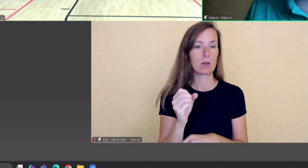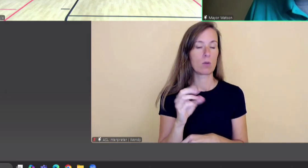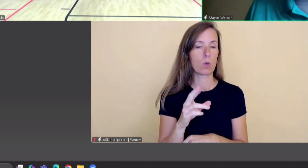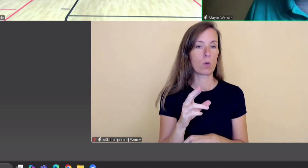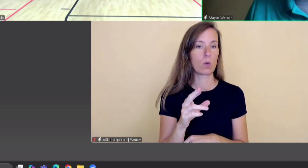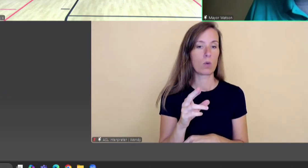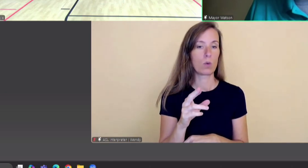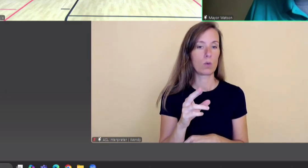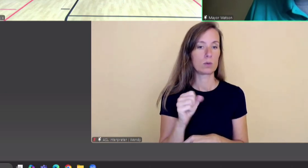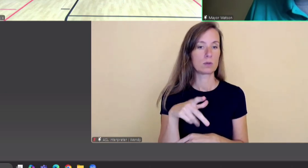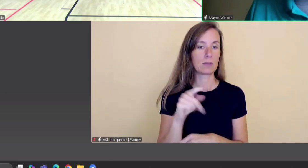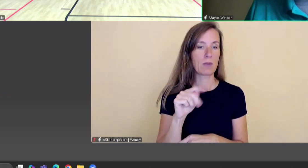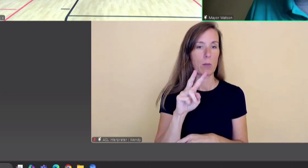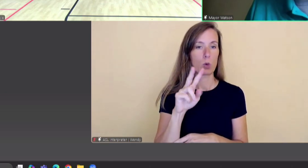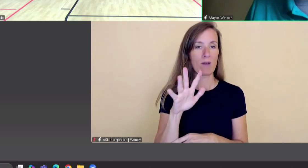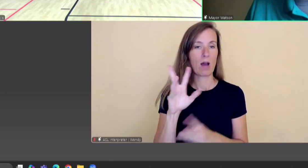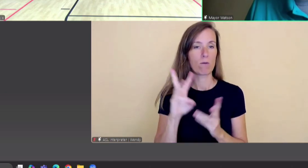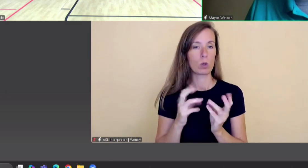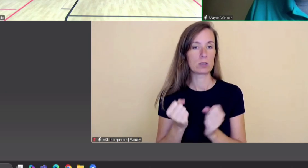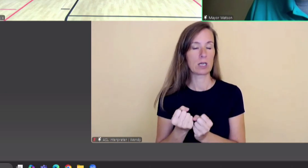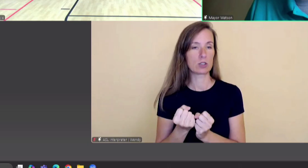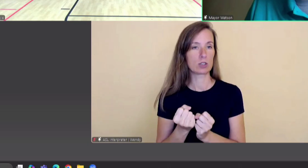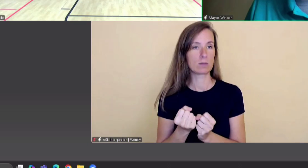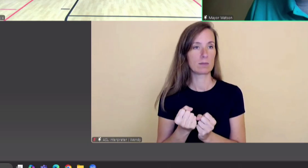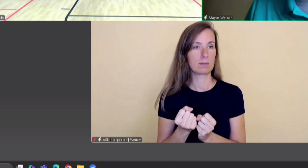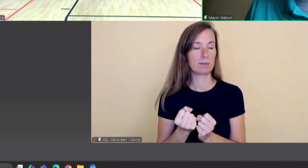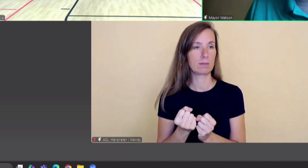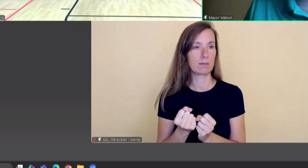that anyone wants to throw out at this time?